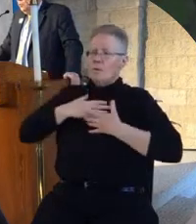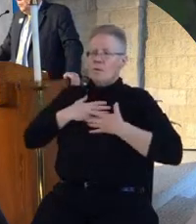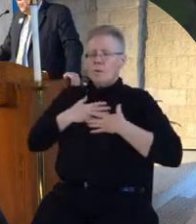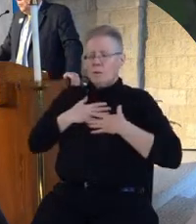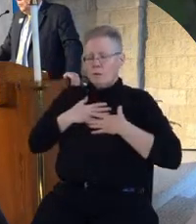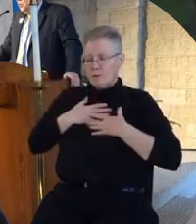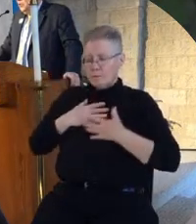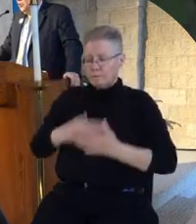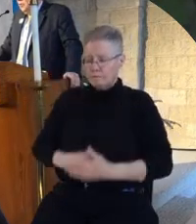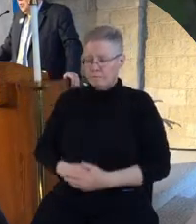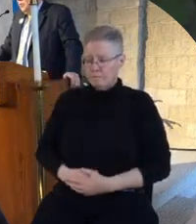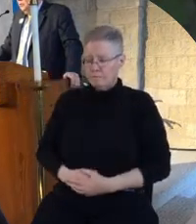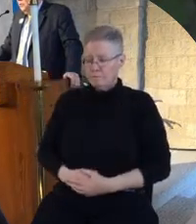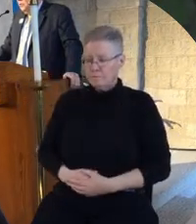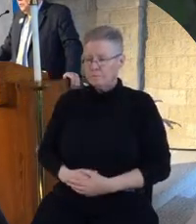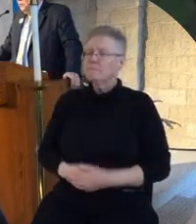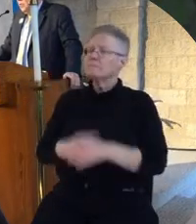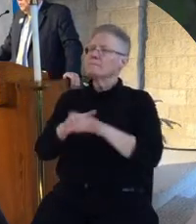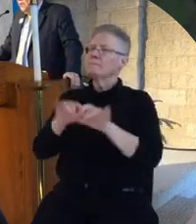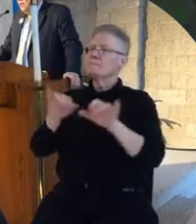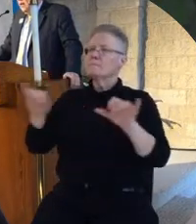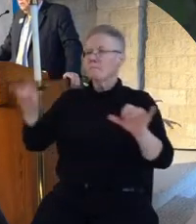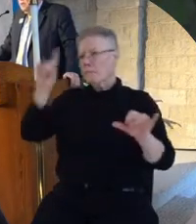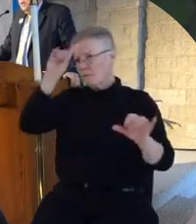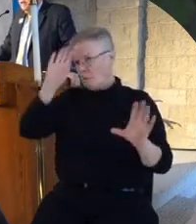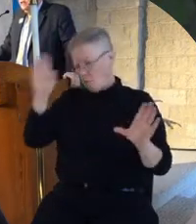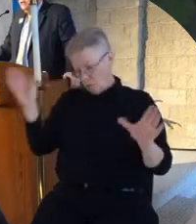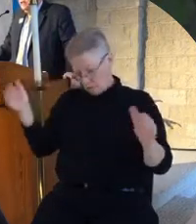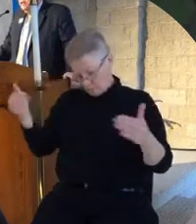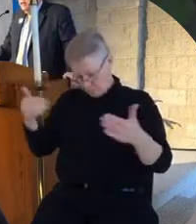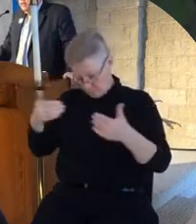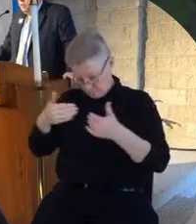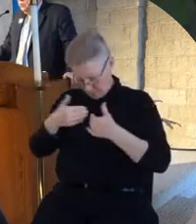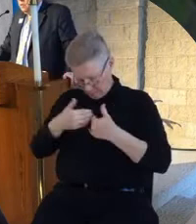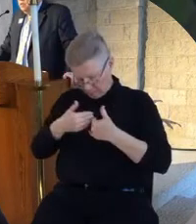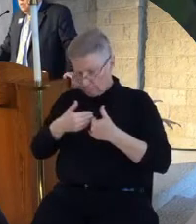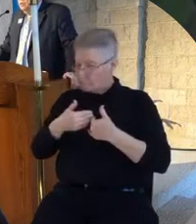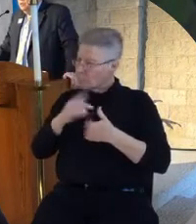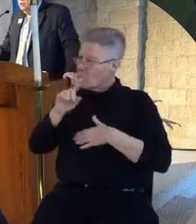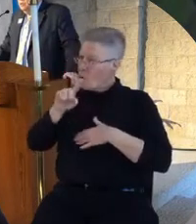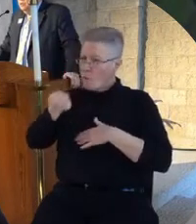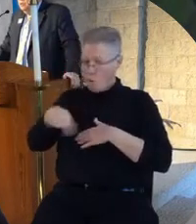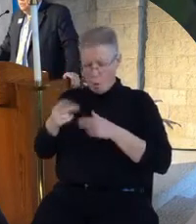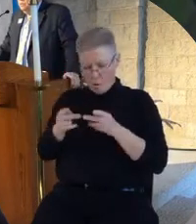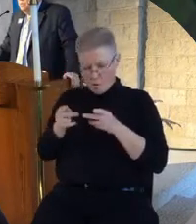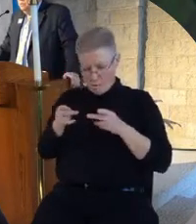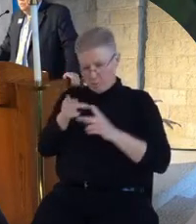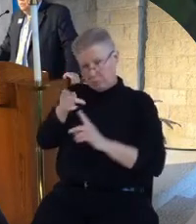As you bring your attention inward to only that place that you can go,